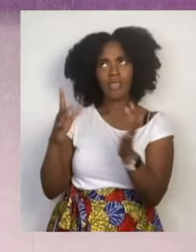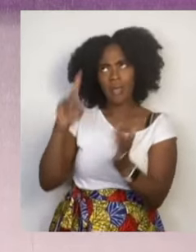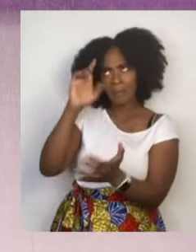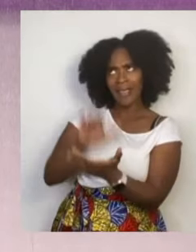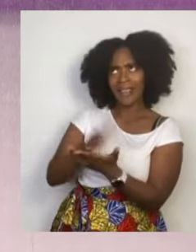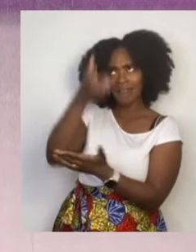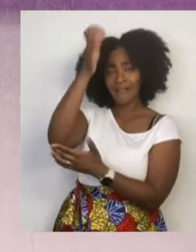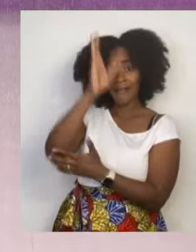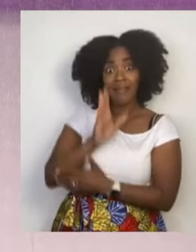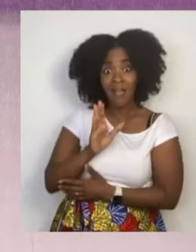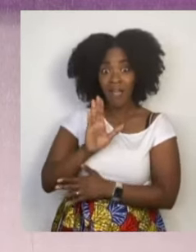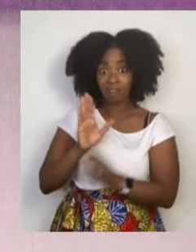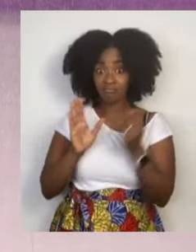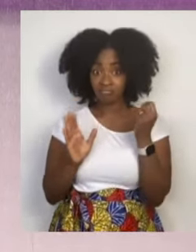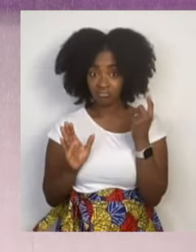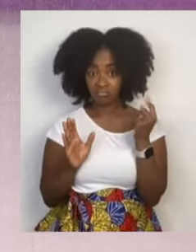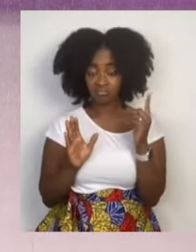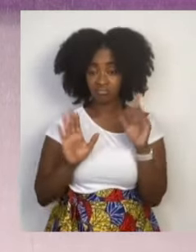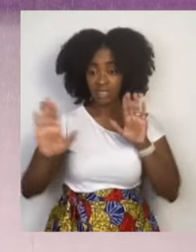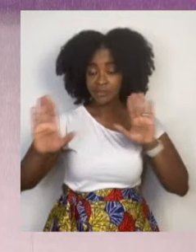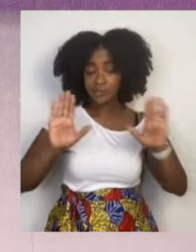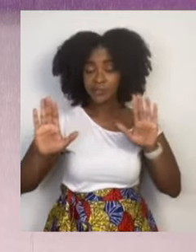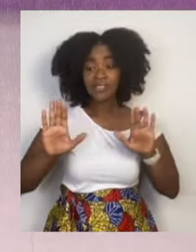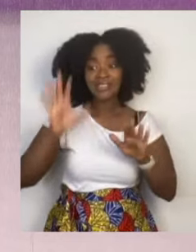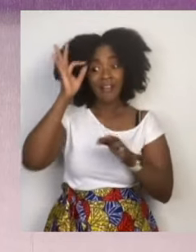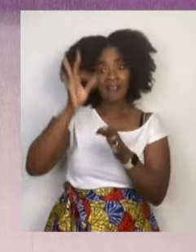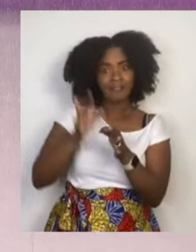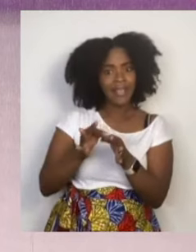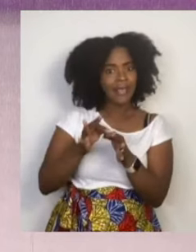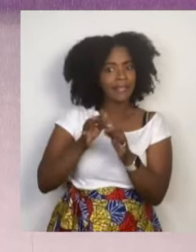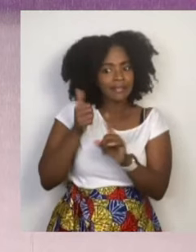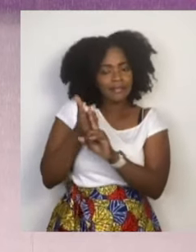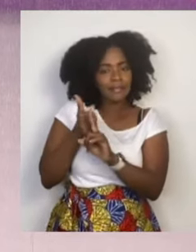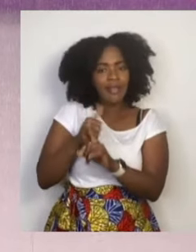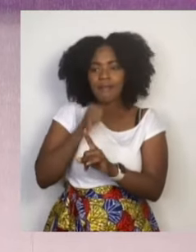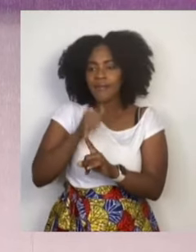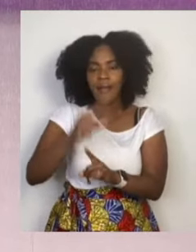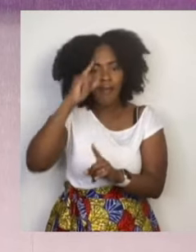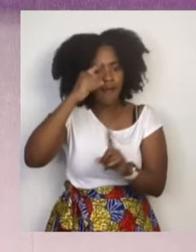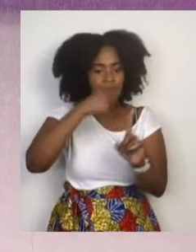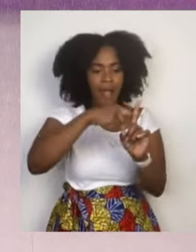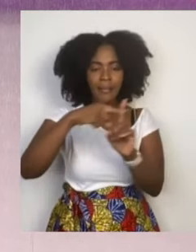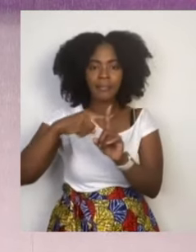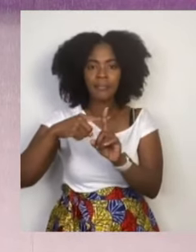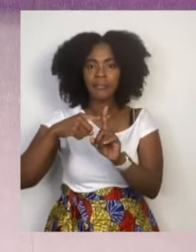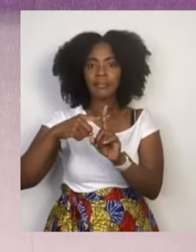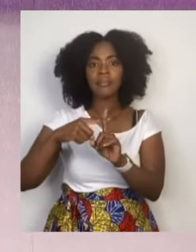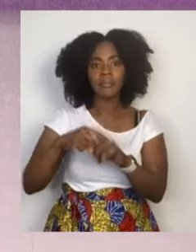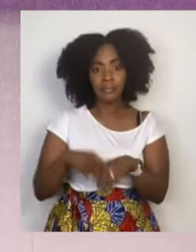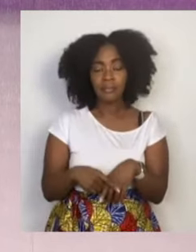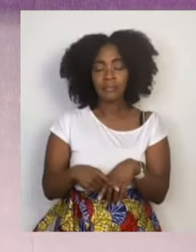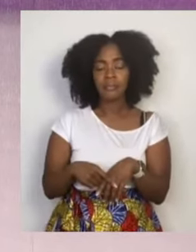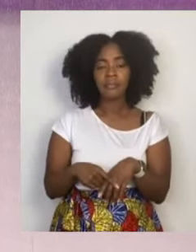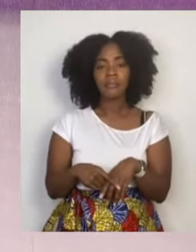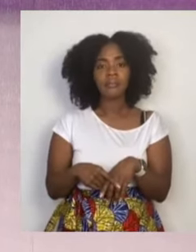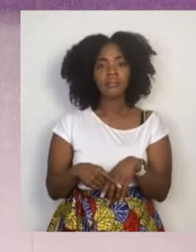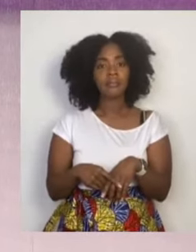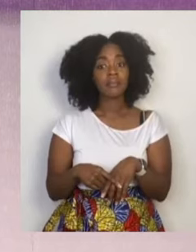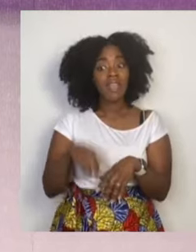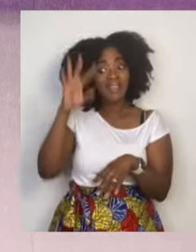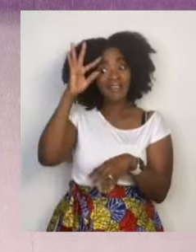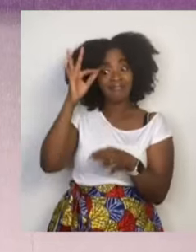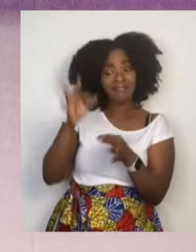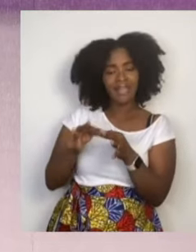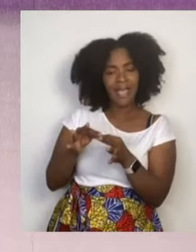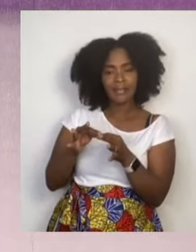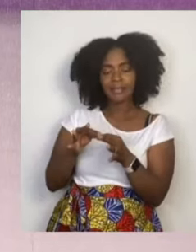not positive thinking. It affects our thinking. But faith is not positive thinking because you